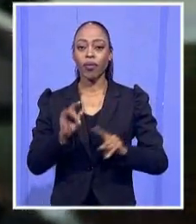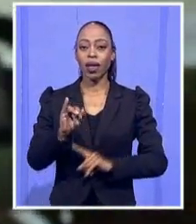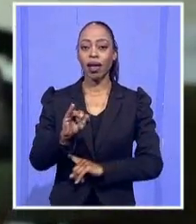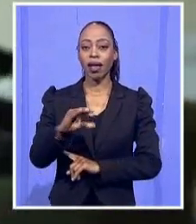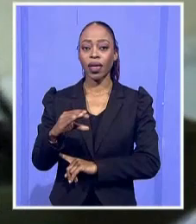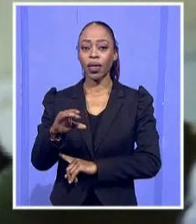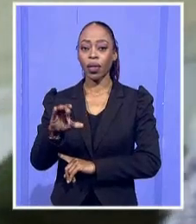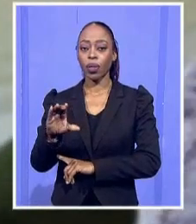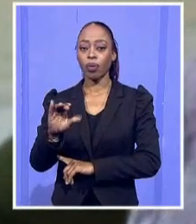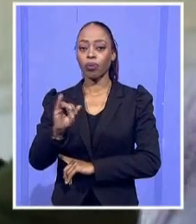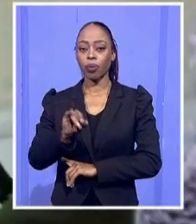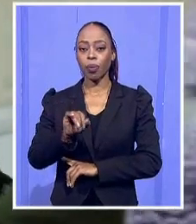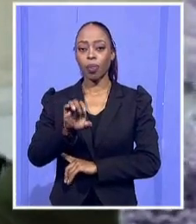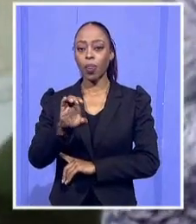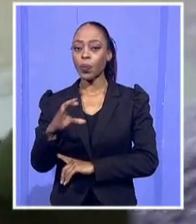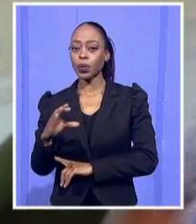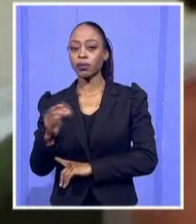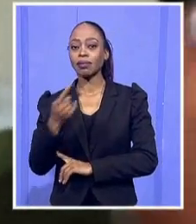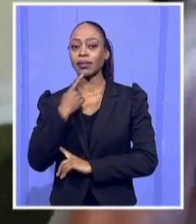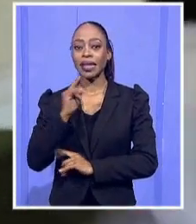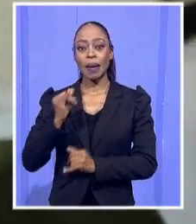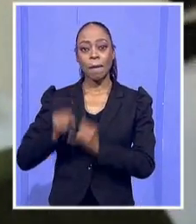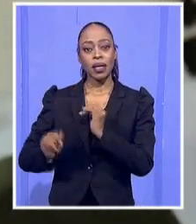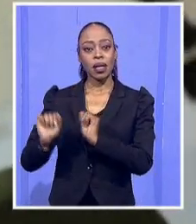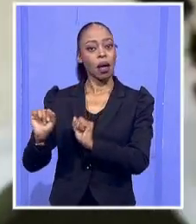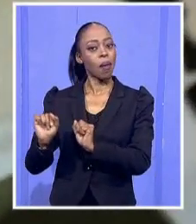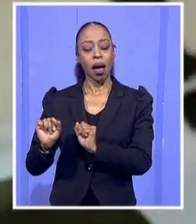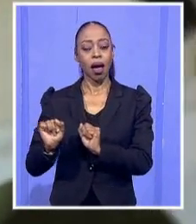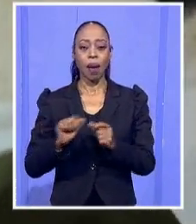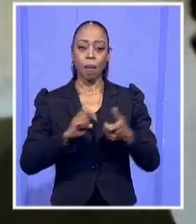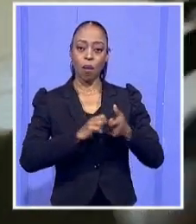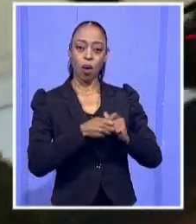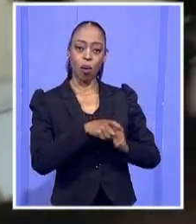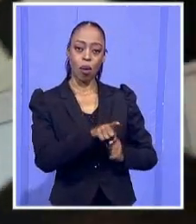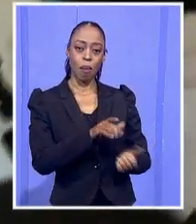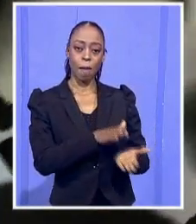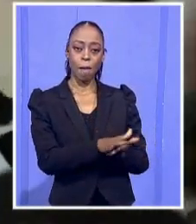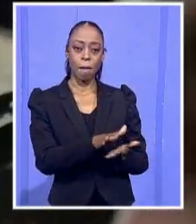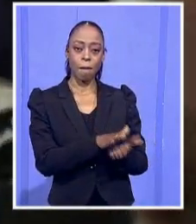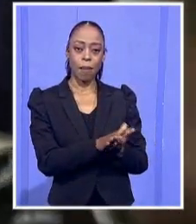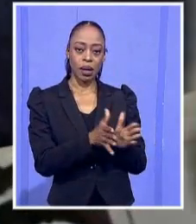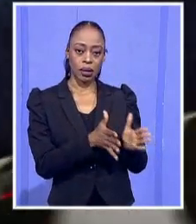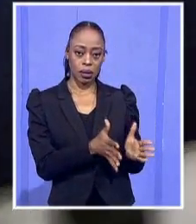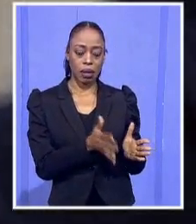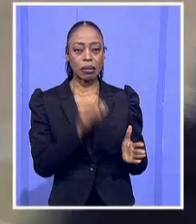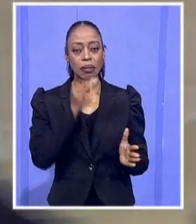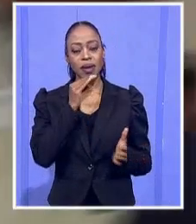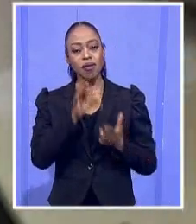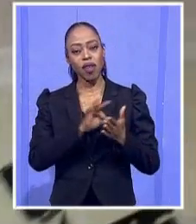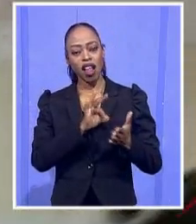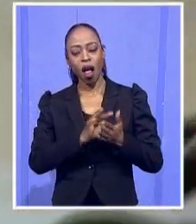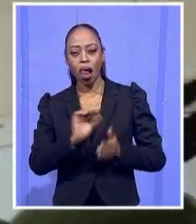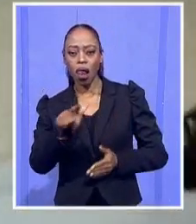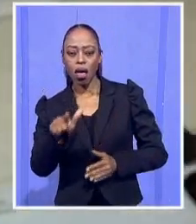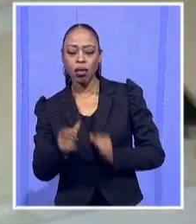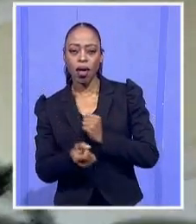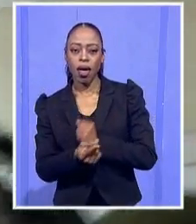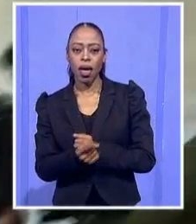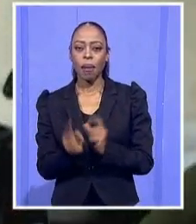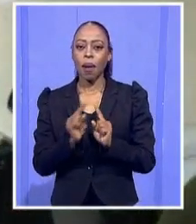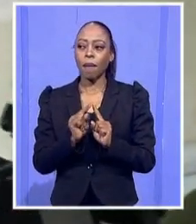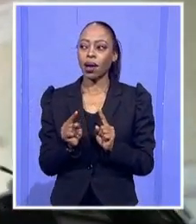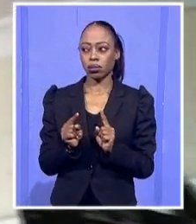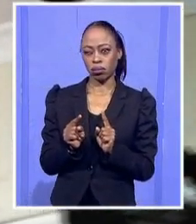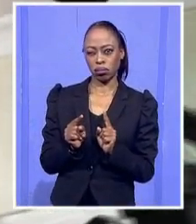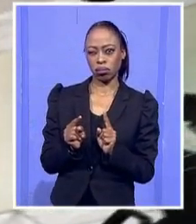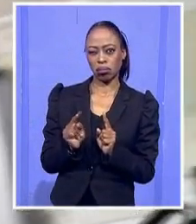saying that was not their mistake. The mistake was with the printers. That election will be held later. Of course, it raises questions on the preparedness